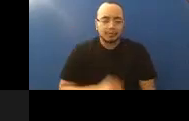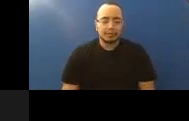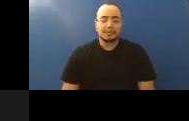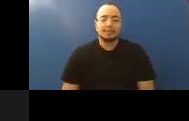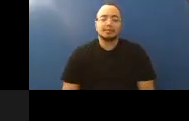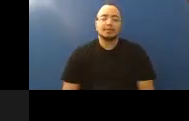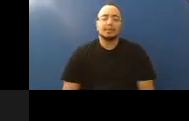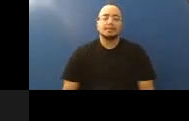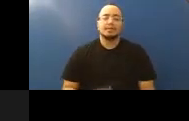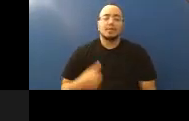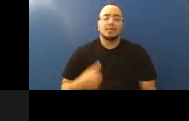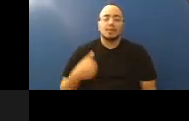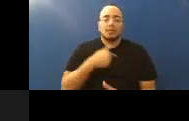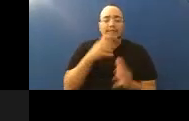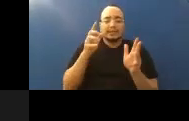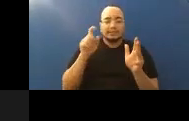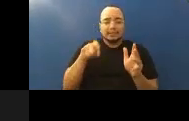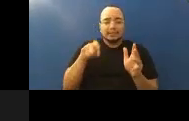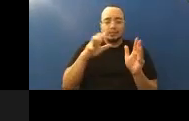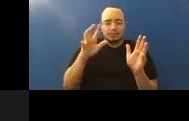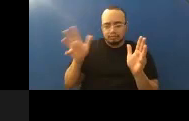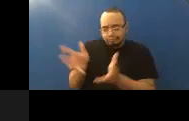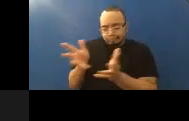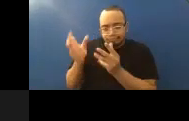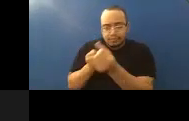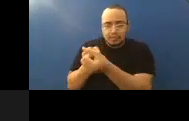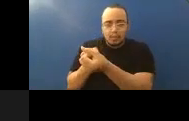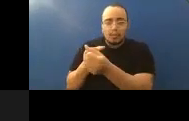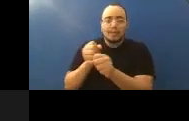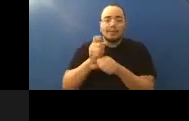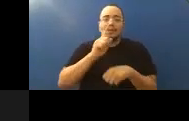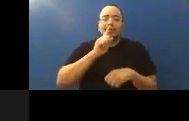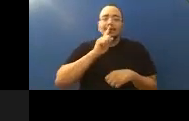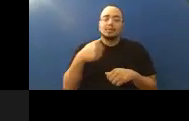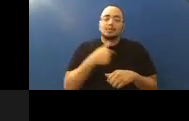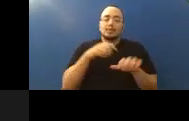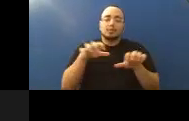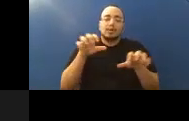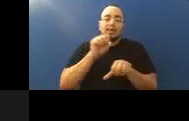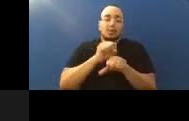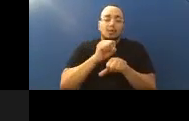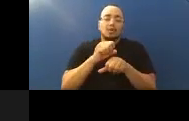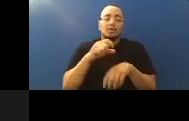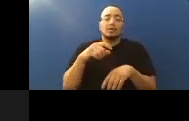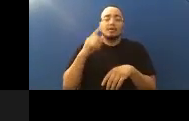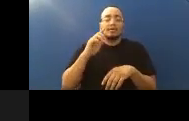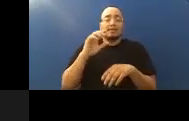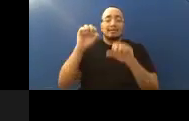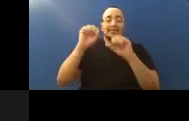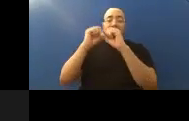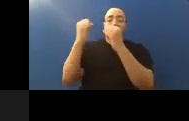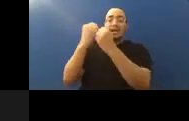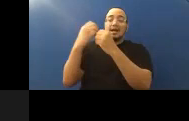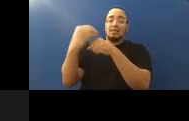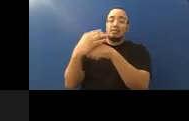think, to uplift those things. And it's also important to make sure that we're doing the work, not only to unlearn these behaviors, but also to address